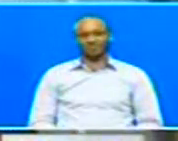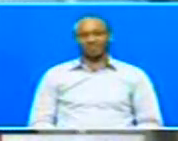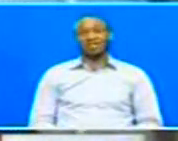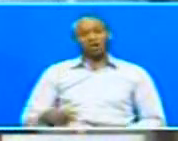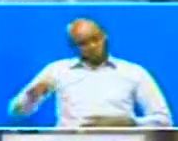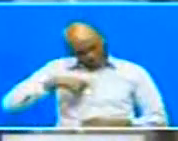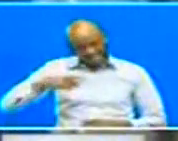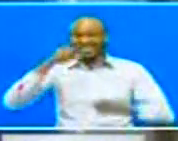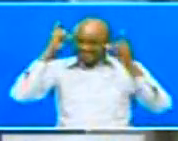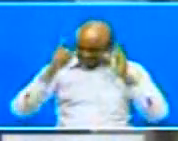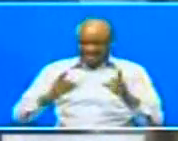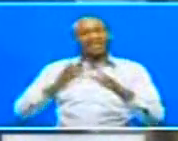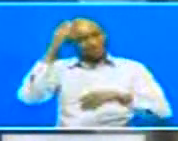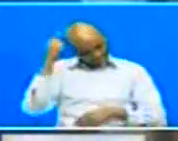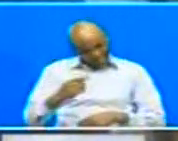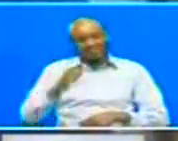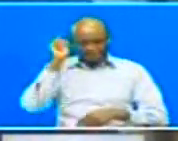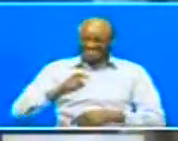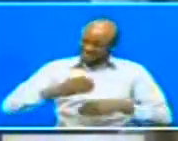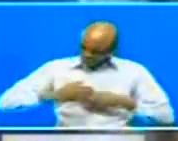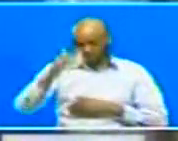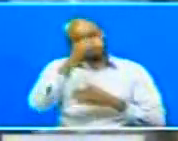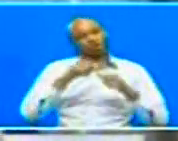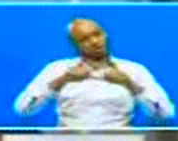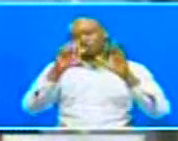Vile tumeamua, ndivyo itakavyokuwa.